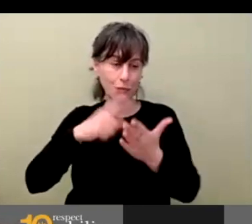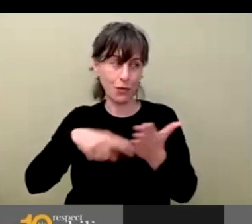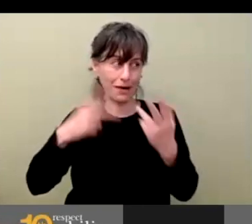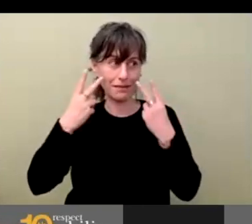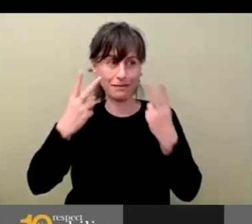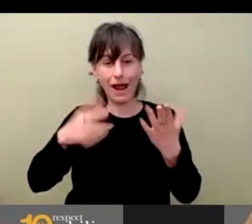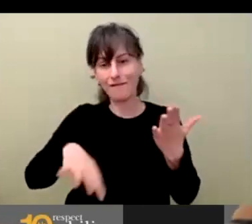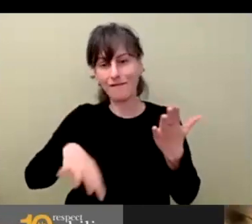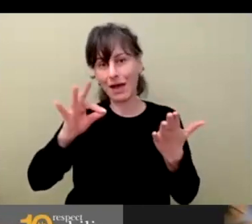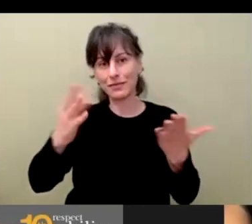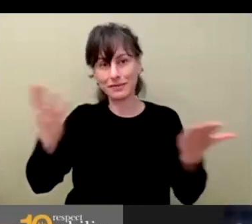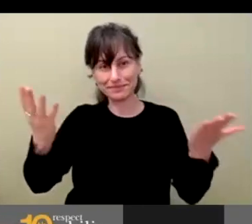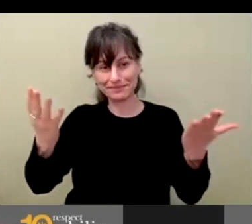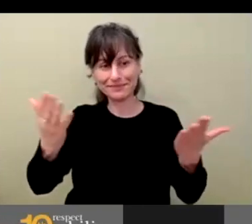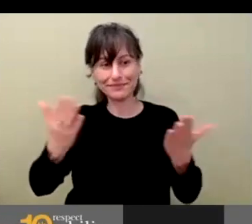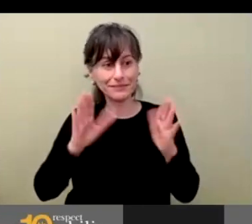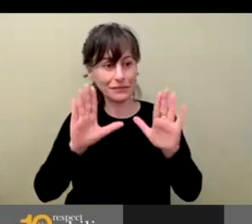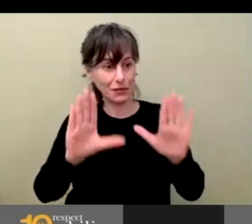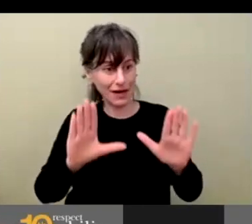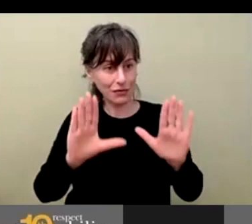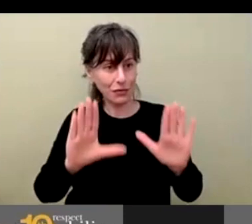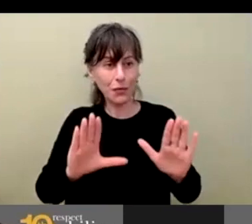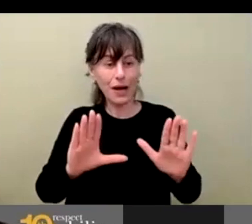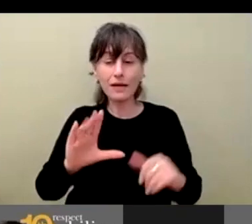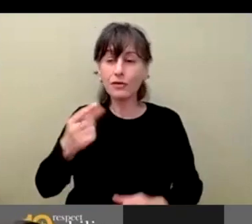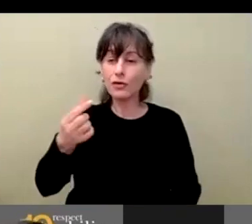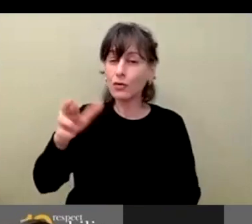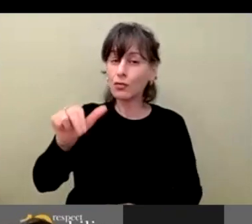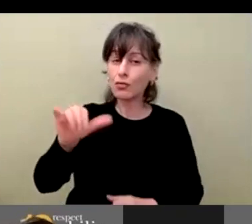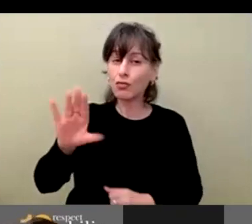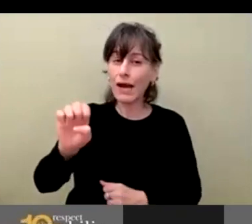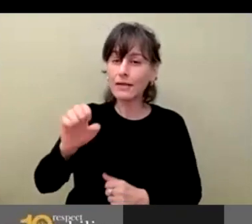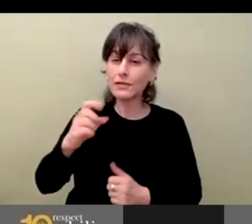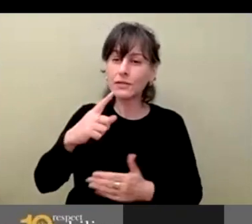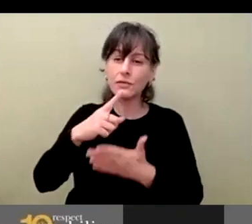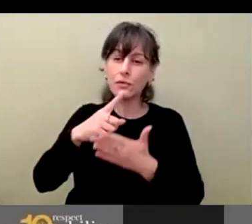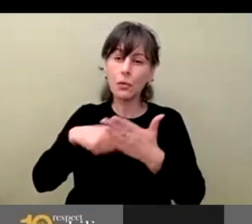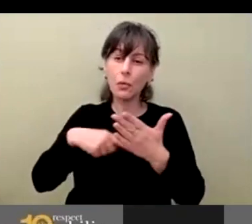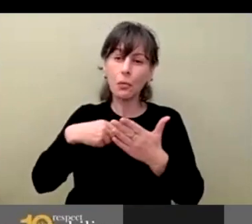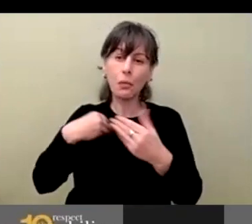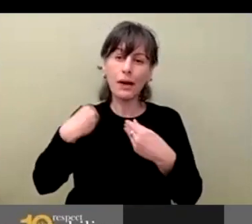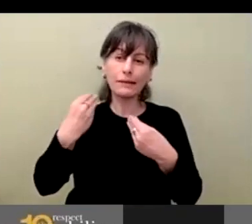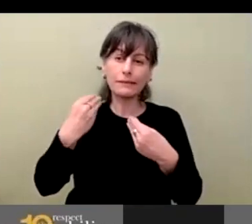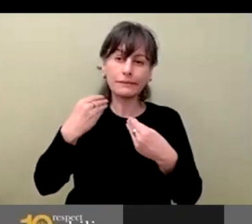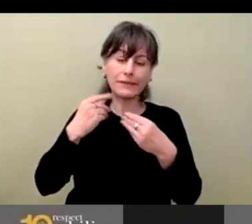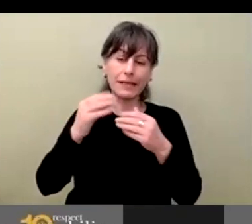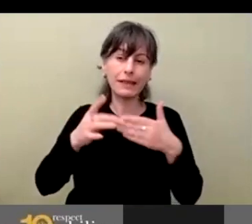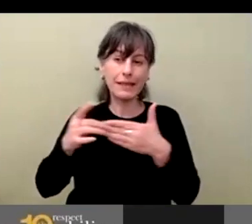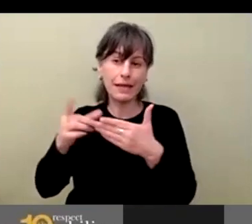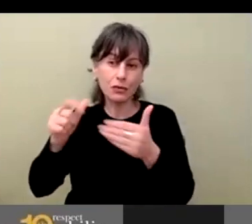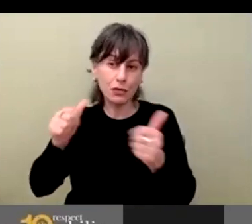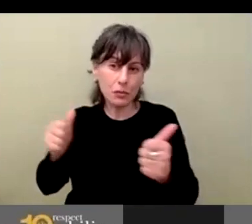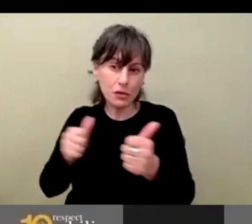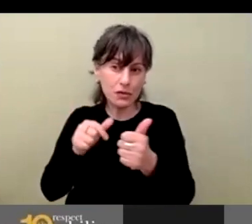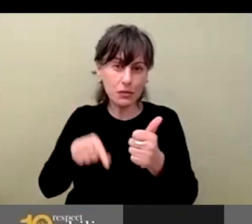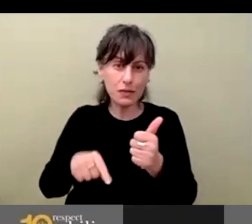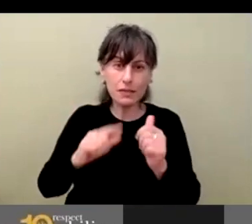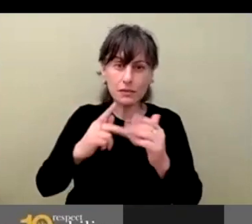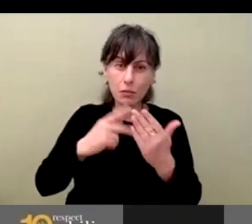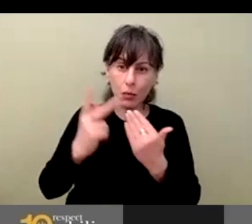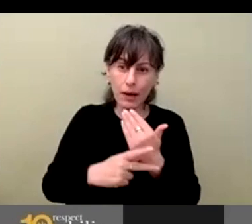Wow, thanks for that, Rostam. Grace, how about you? What led you to pursuing Respectability's fellowship program?